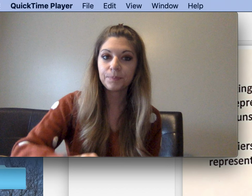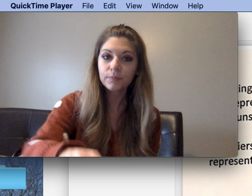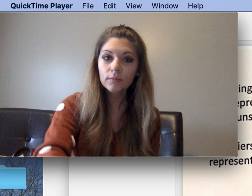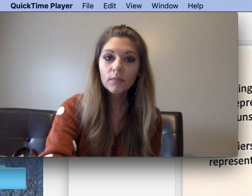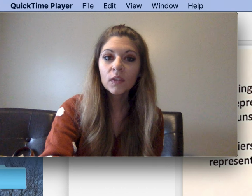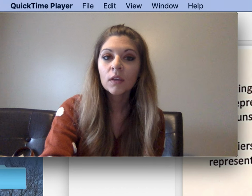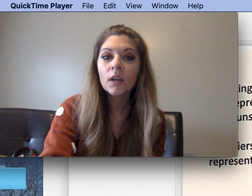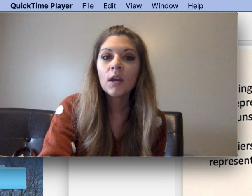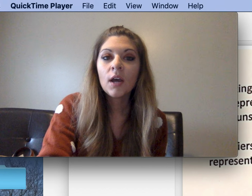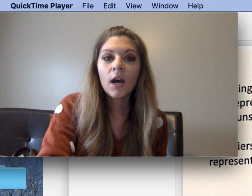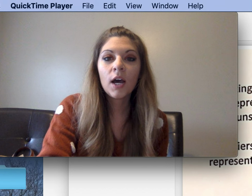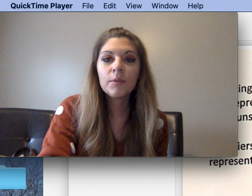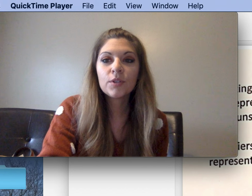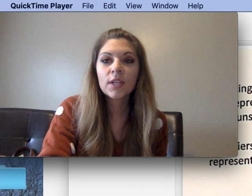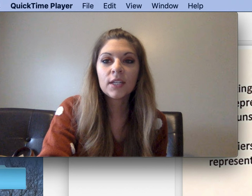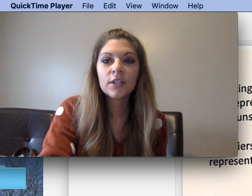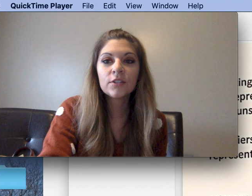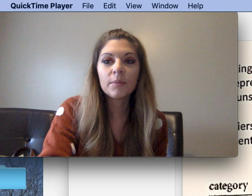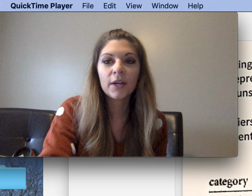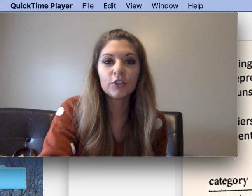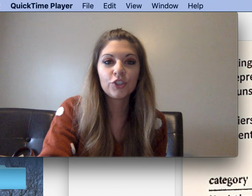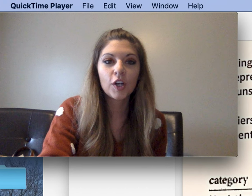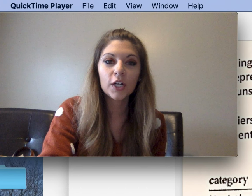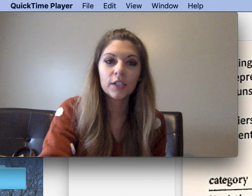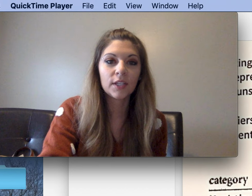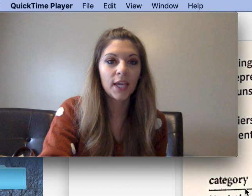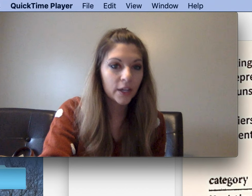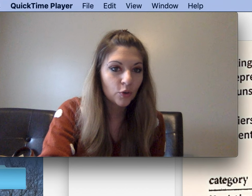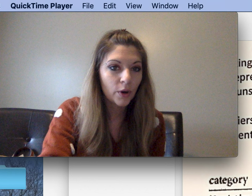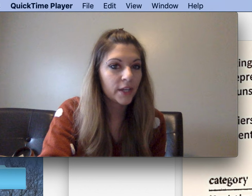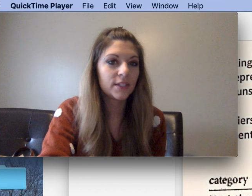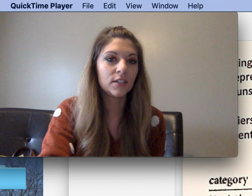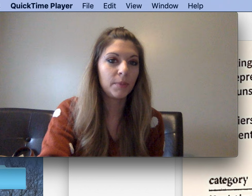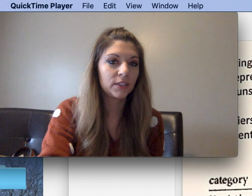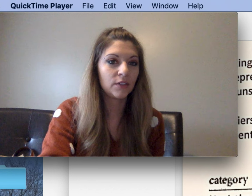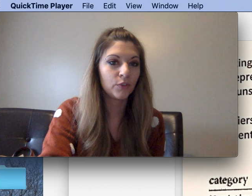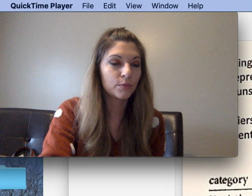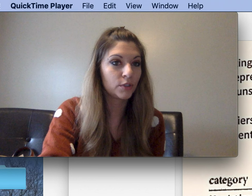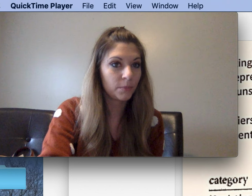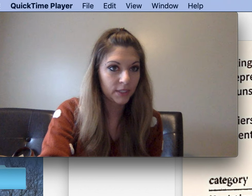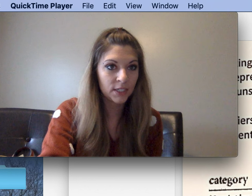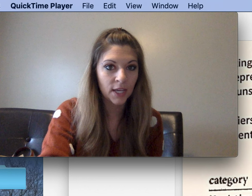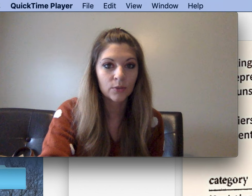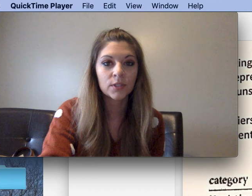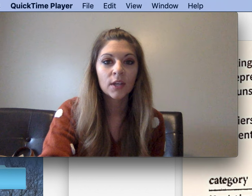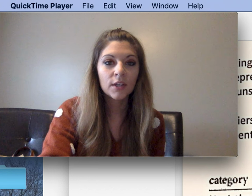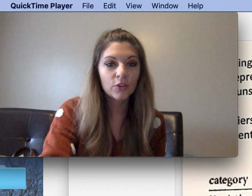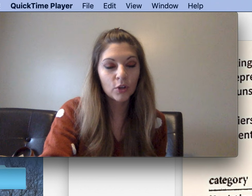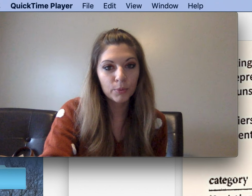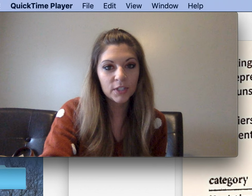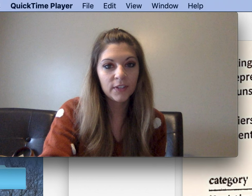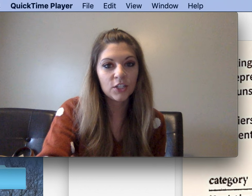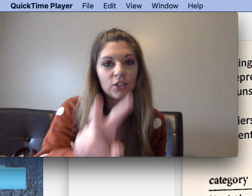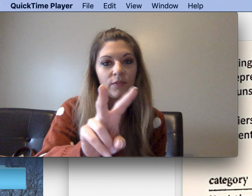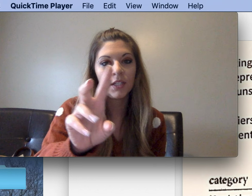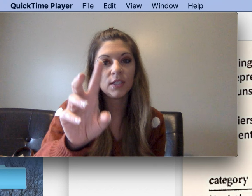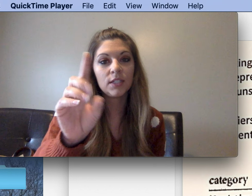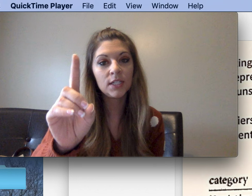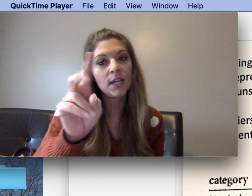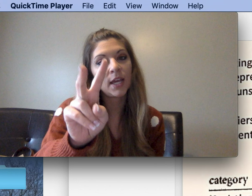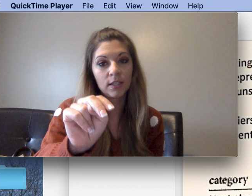second. So then here's a better chart. The category is the depicting verbs or depicting nouns. Their